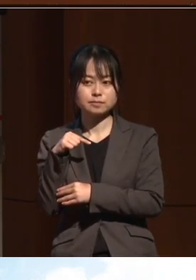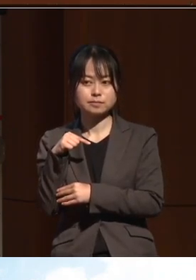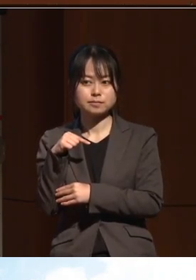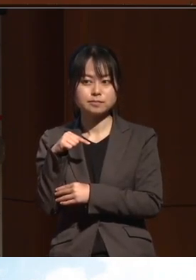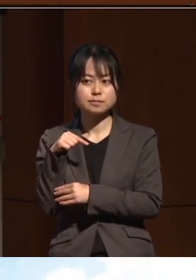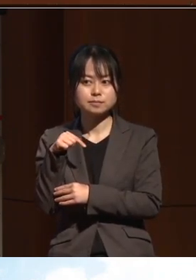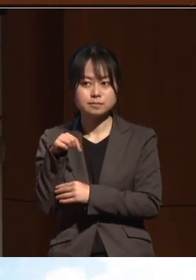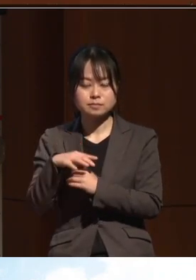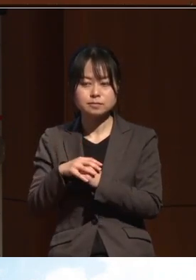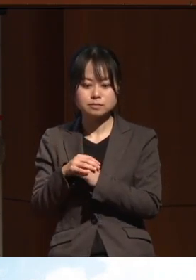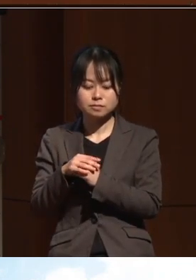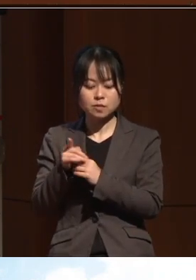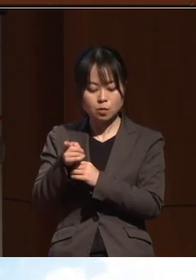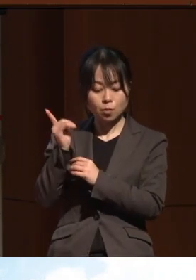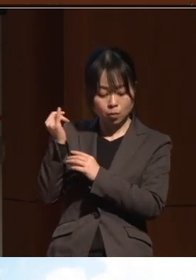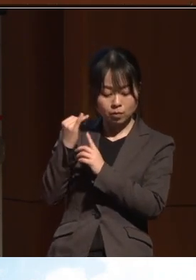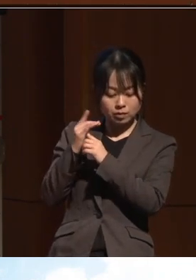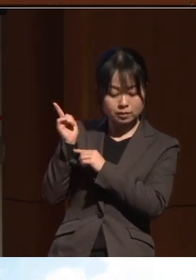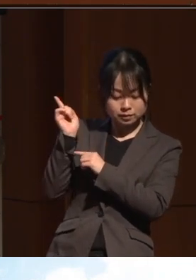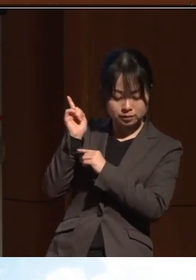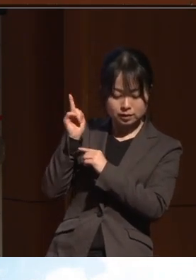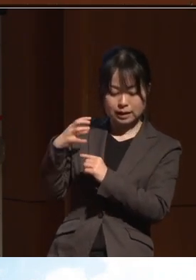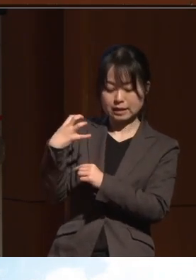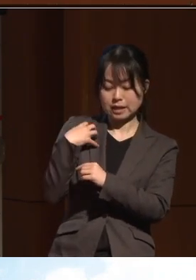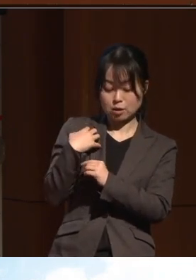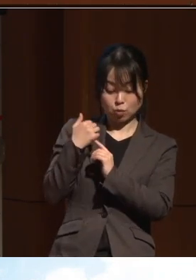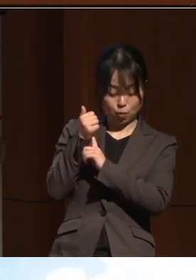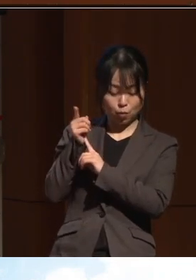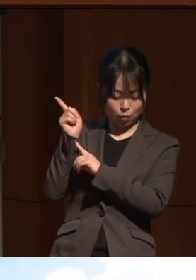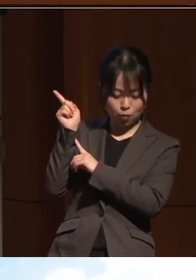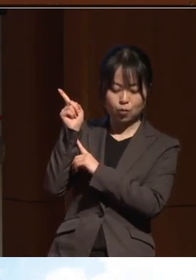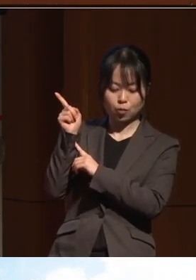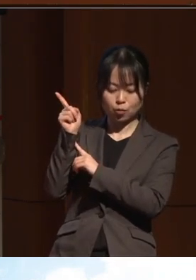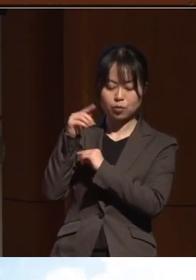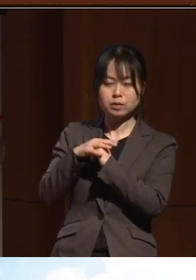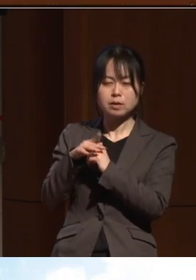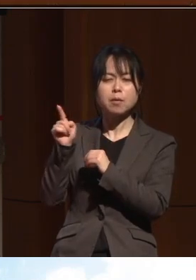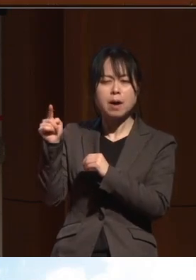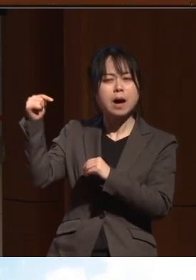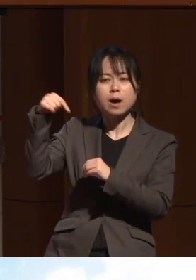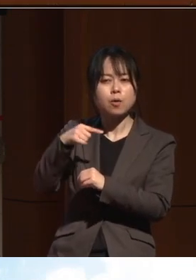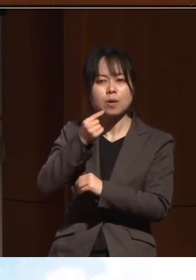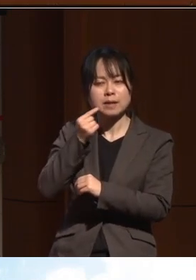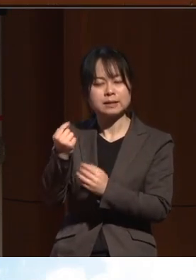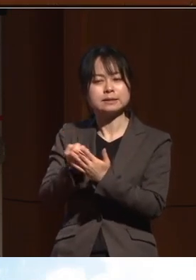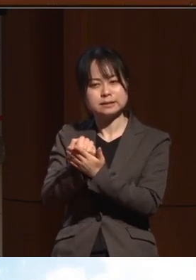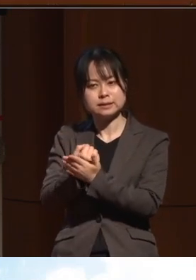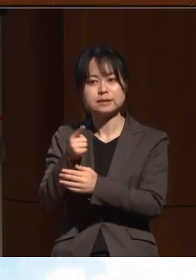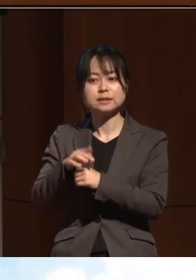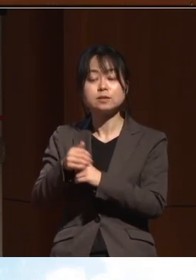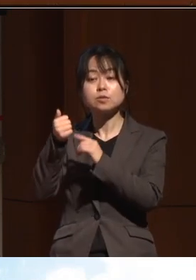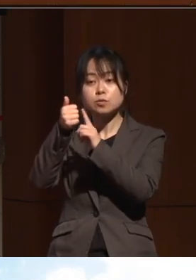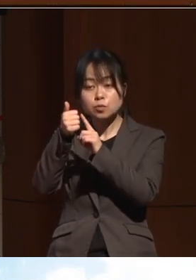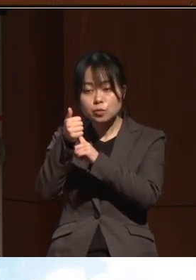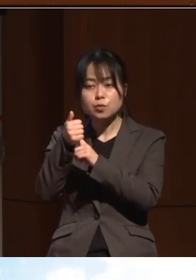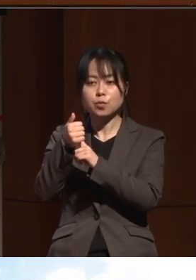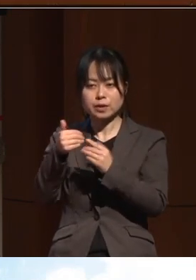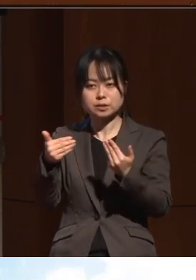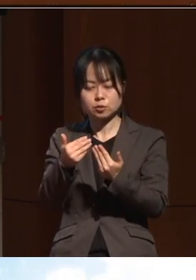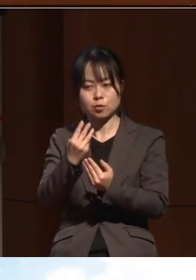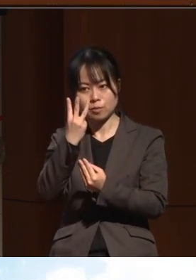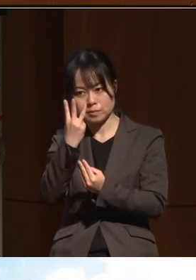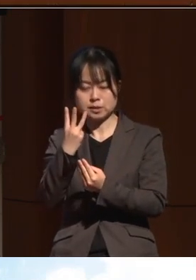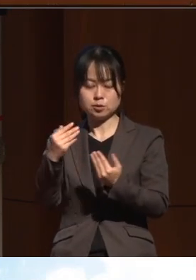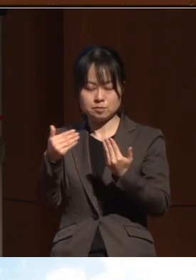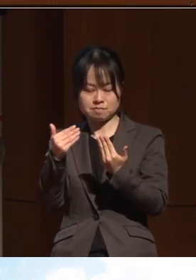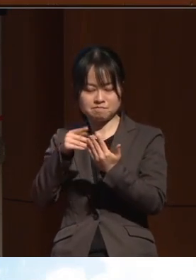Chris Whitty, who is unable to travel. Those of you who know him may know that he has 3 jobs at the moment. He is our Chief Medical Officer. He